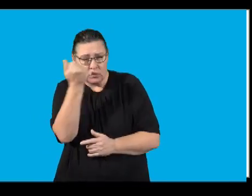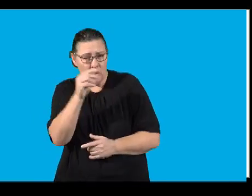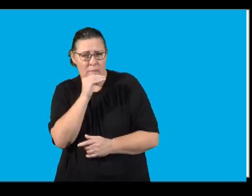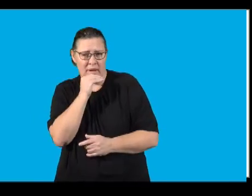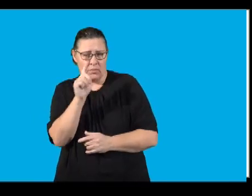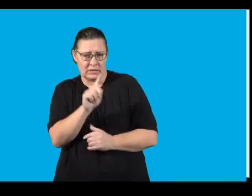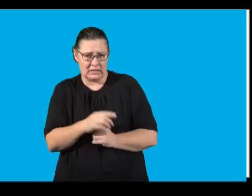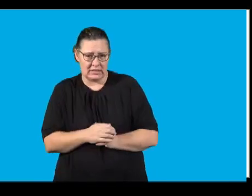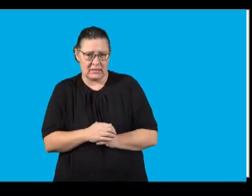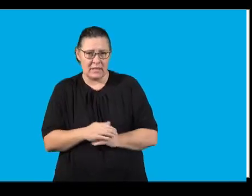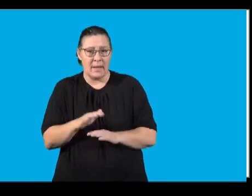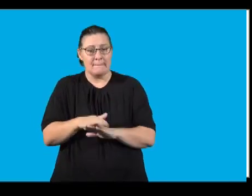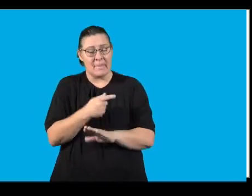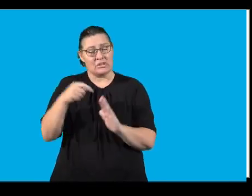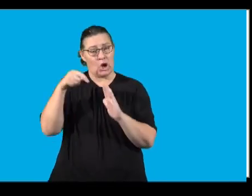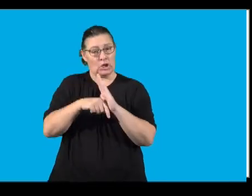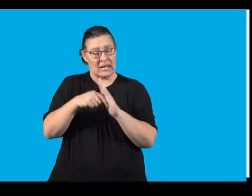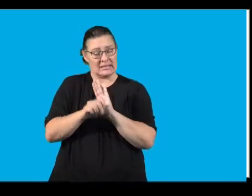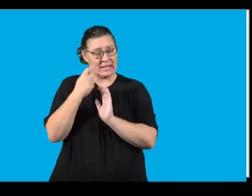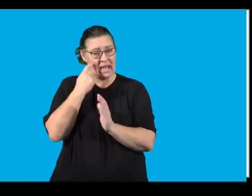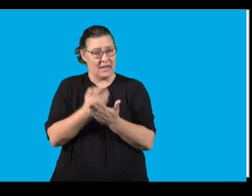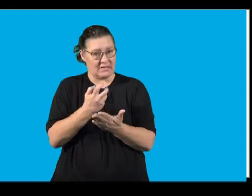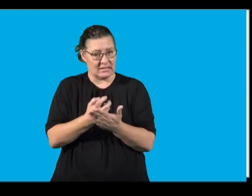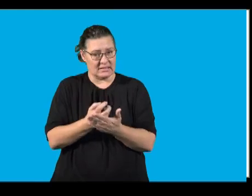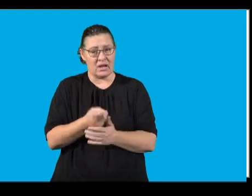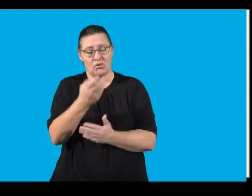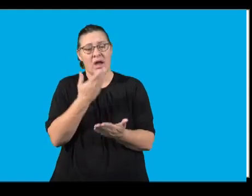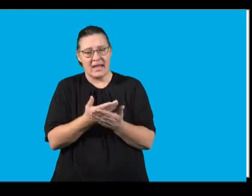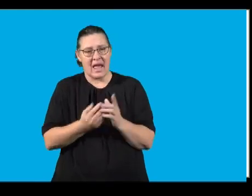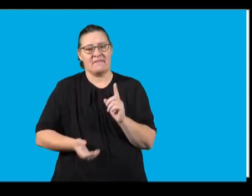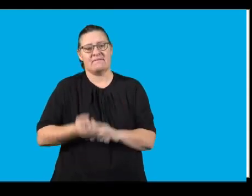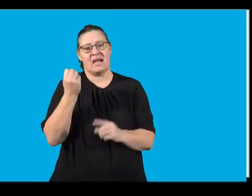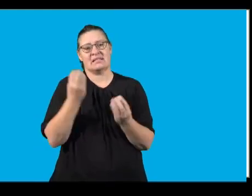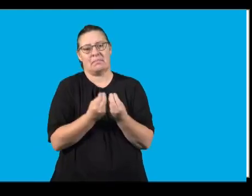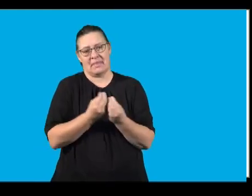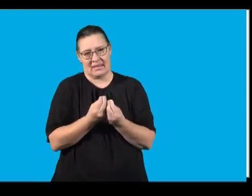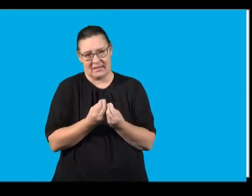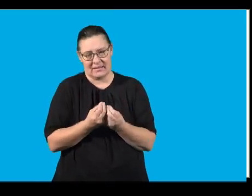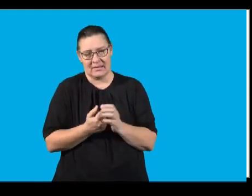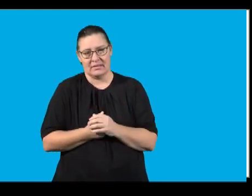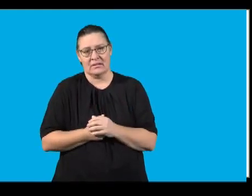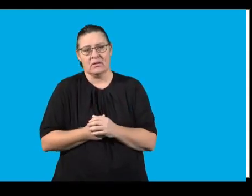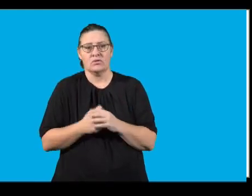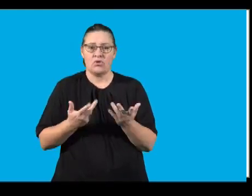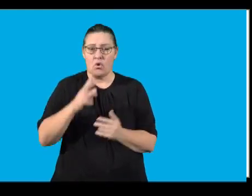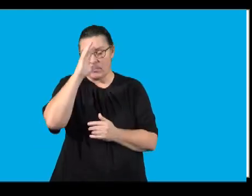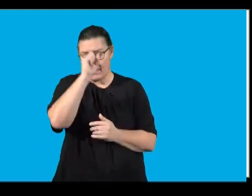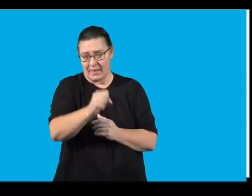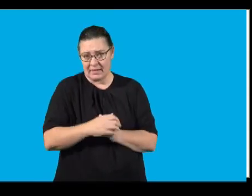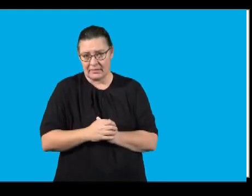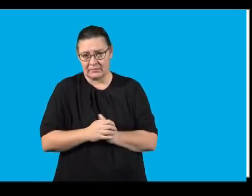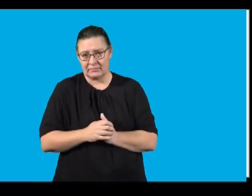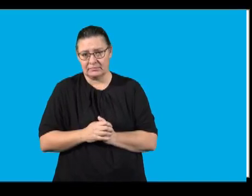know what this means, but based on the contextual evidence, you can find something close, all right?